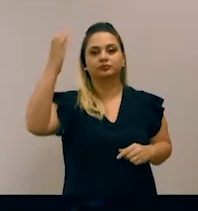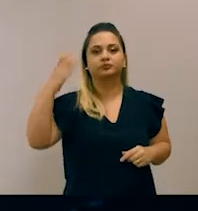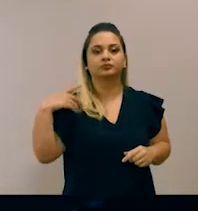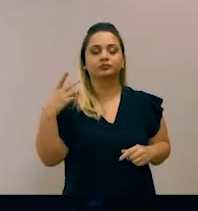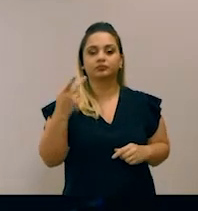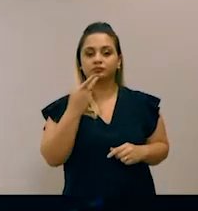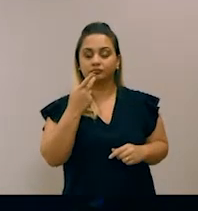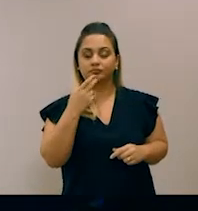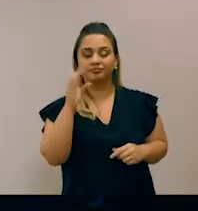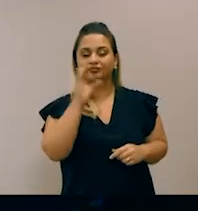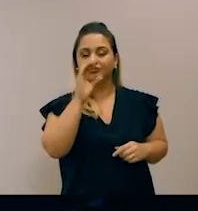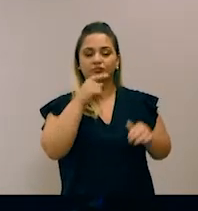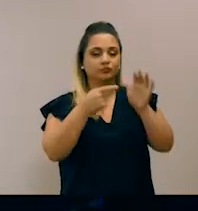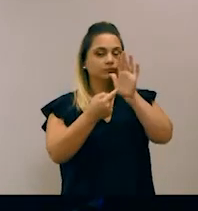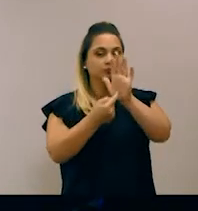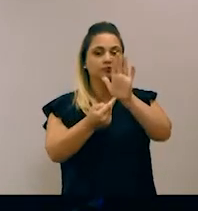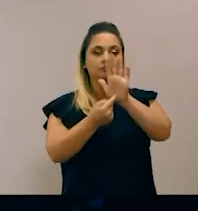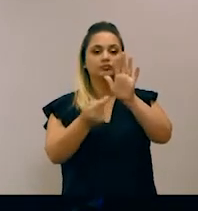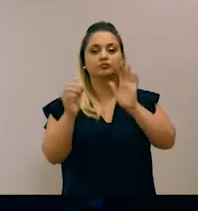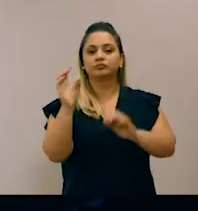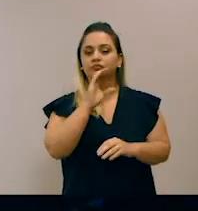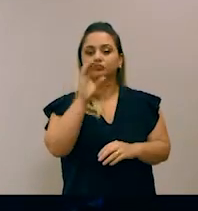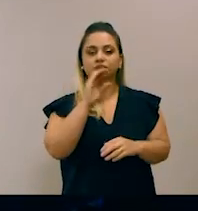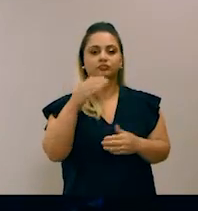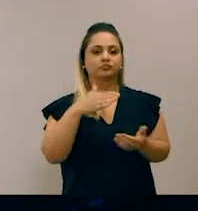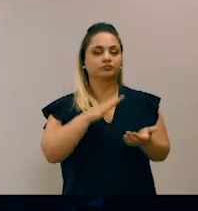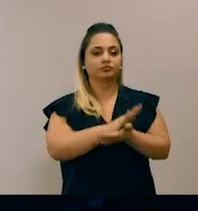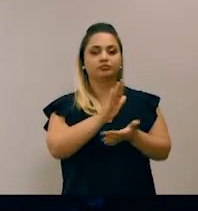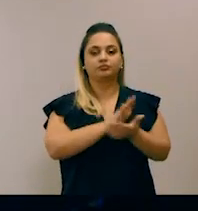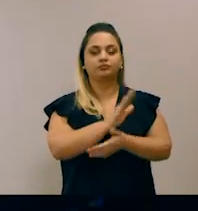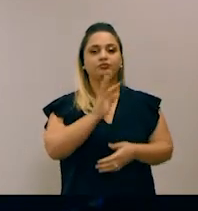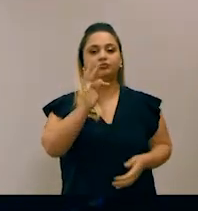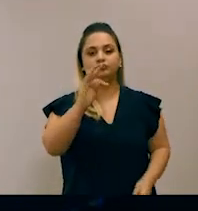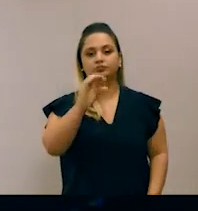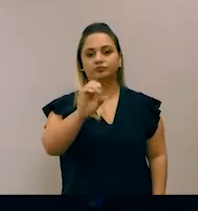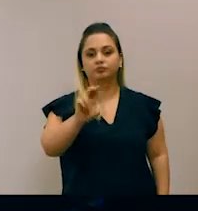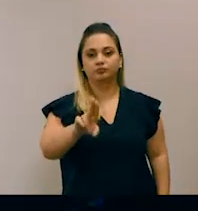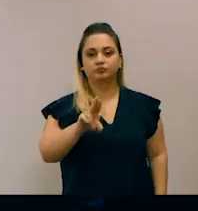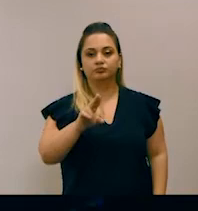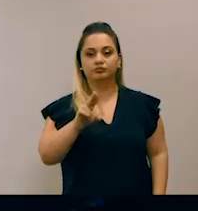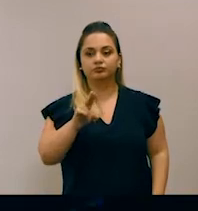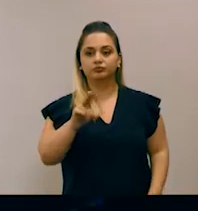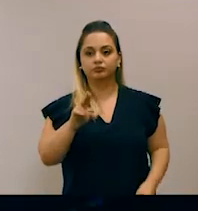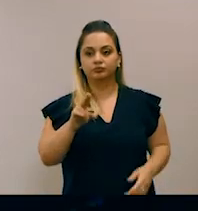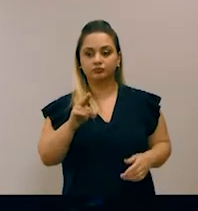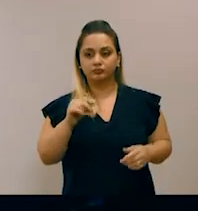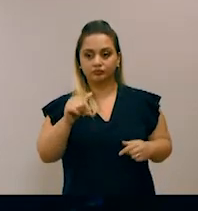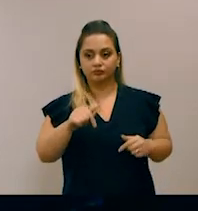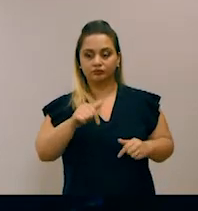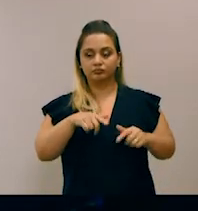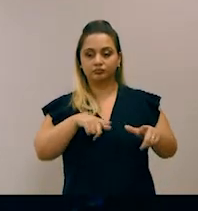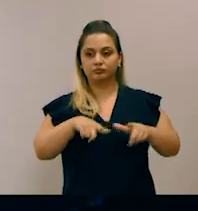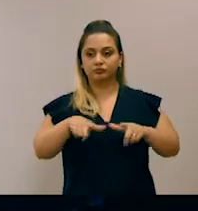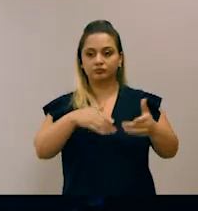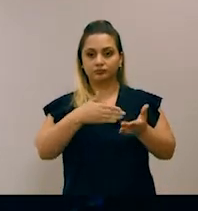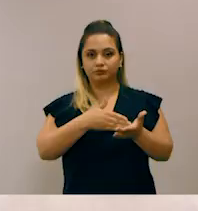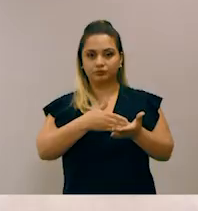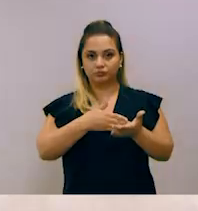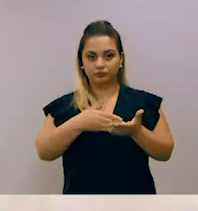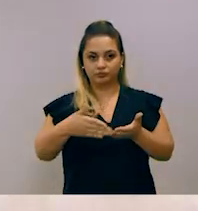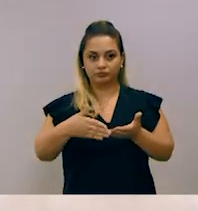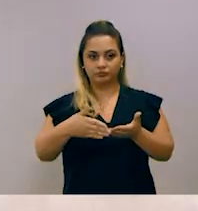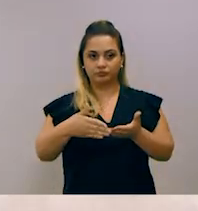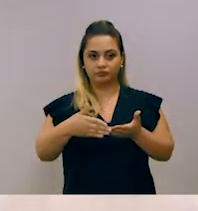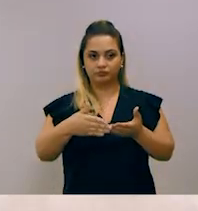solution, I'm going to show you quickly the procedure flow in the Federal Court of